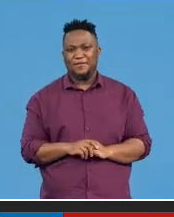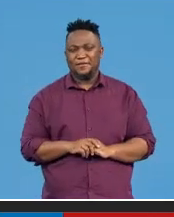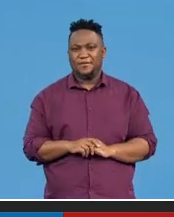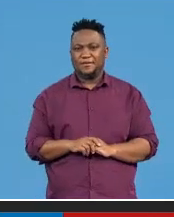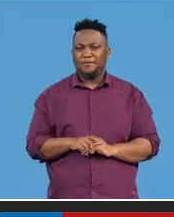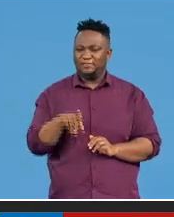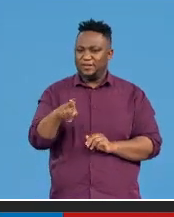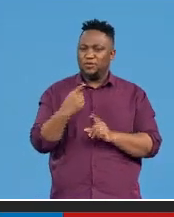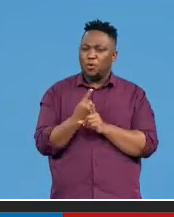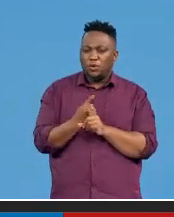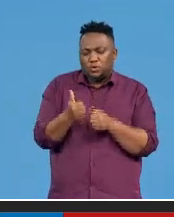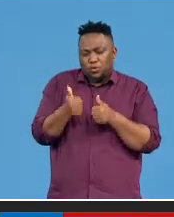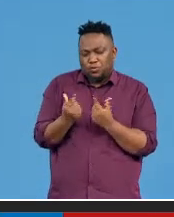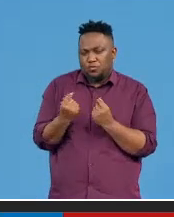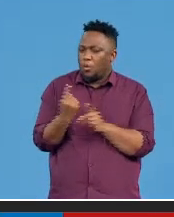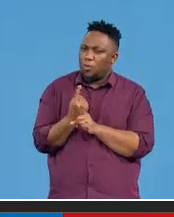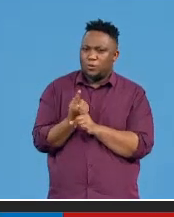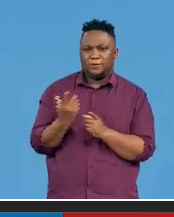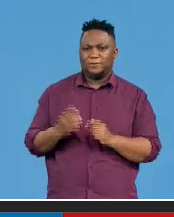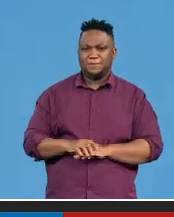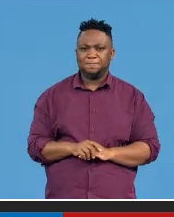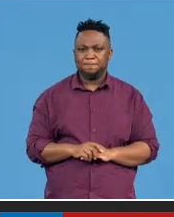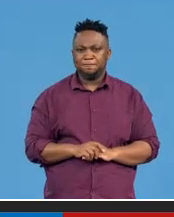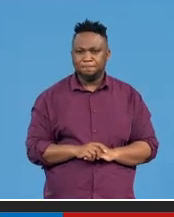meant good at all times.